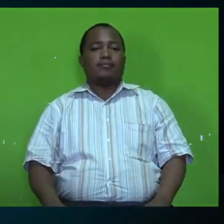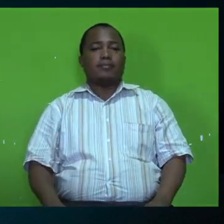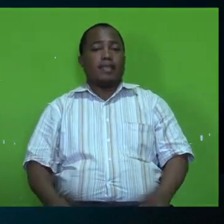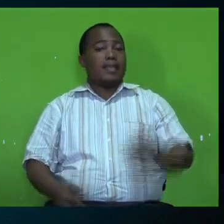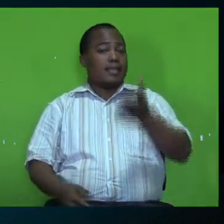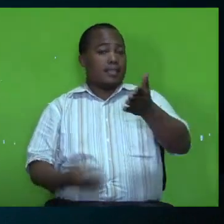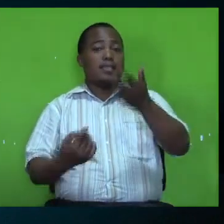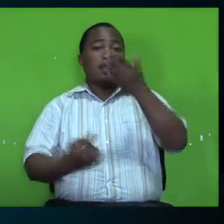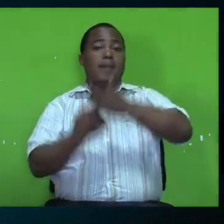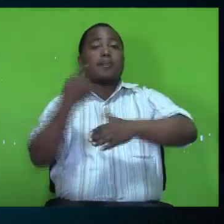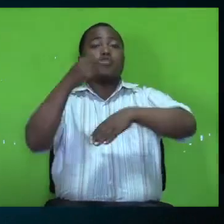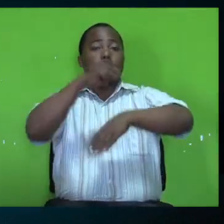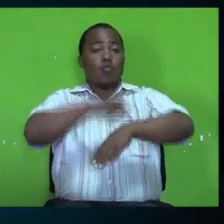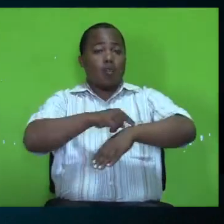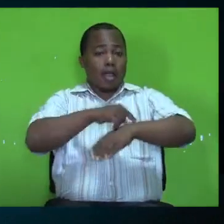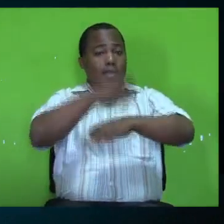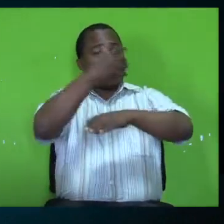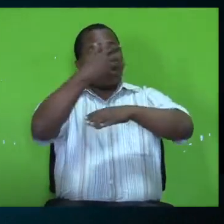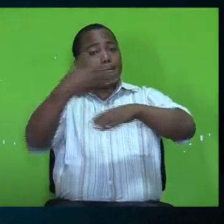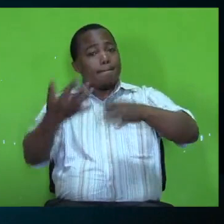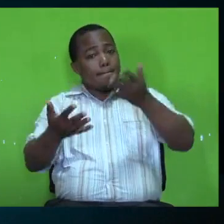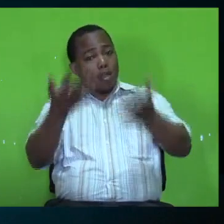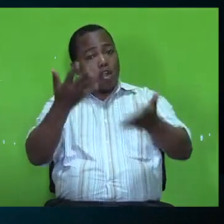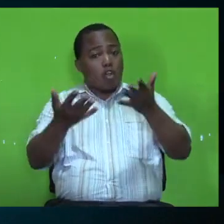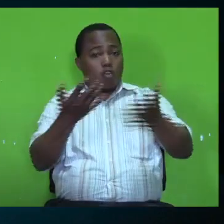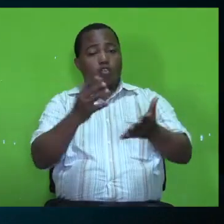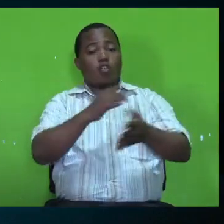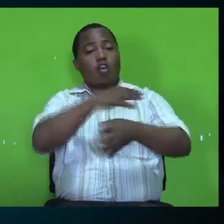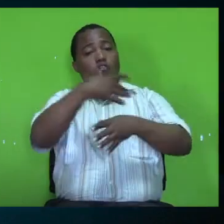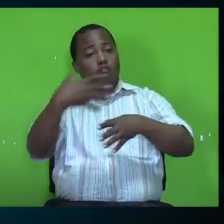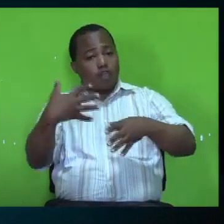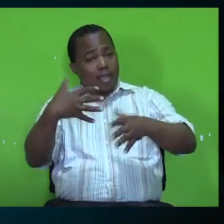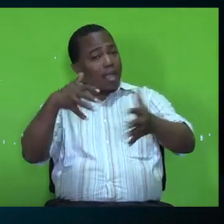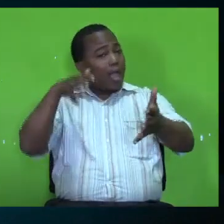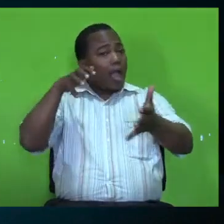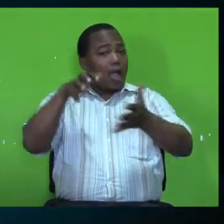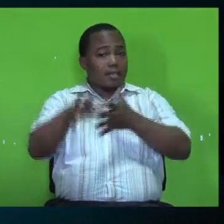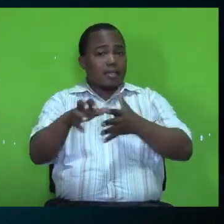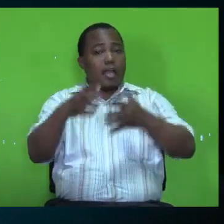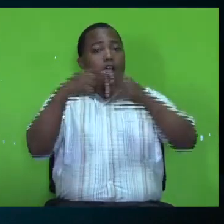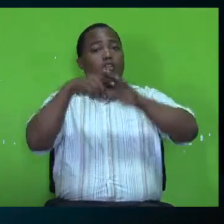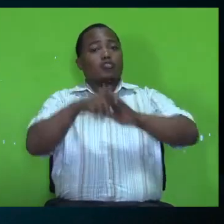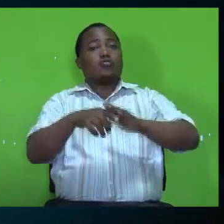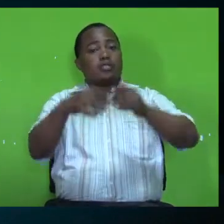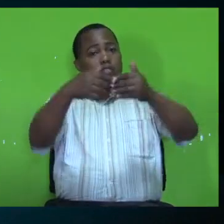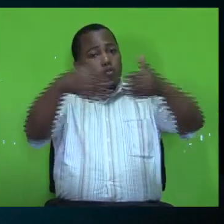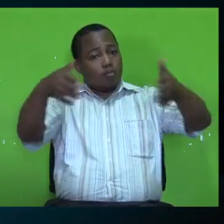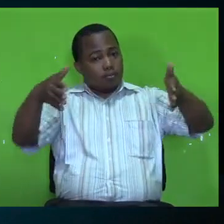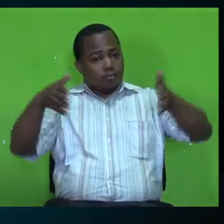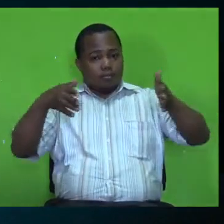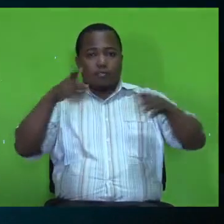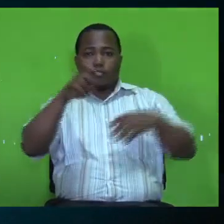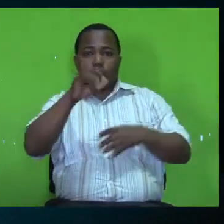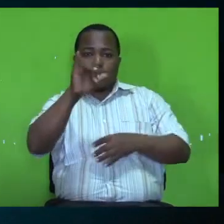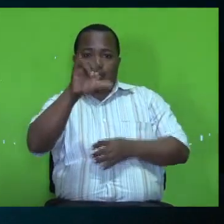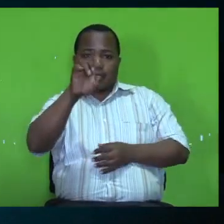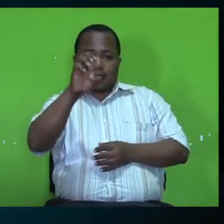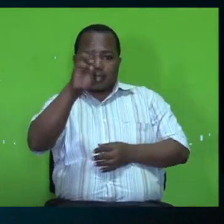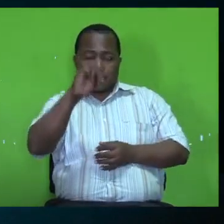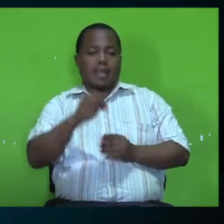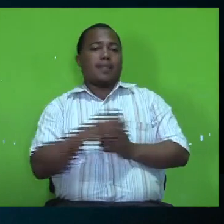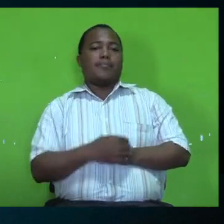This happens when molecules of water adhere to the wall of xylem